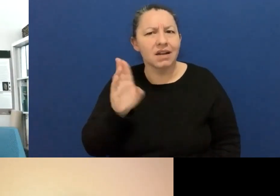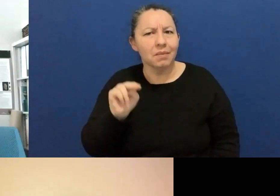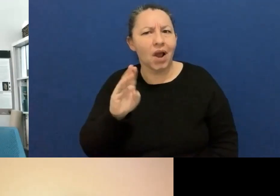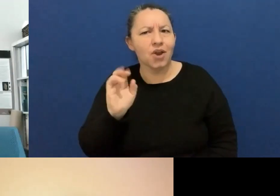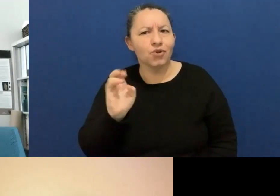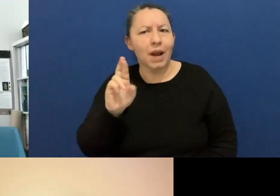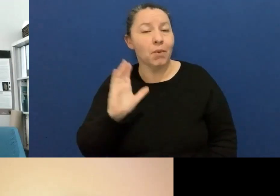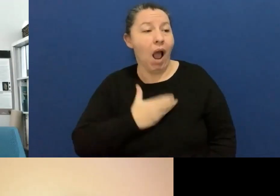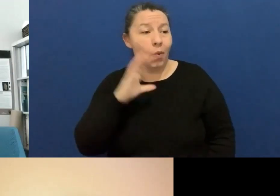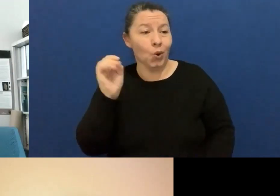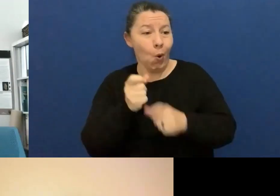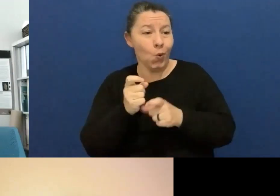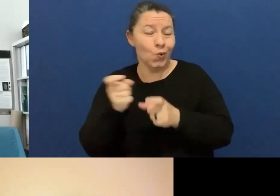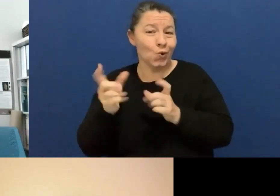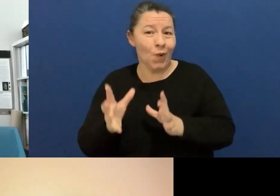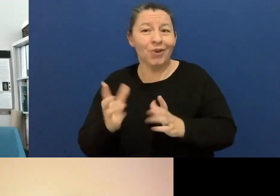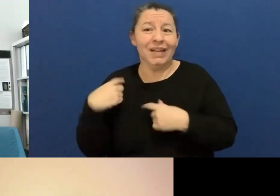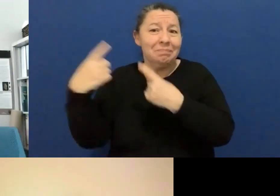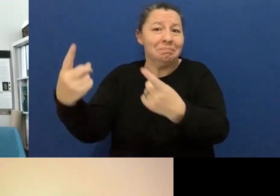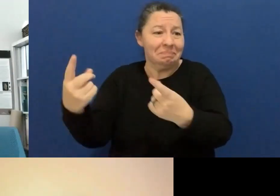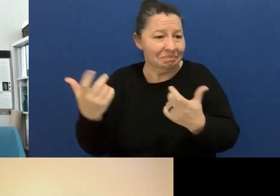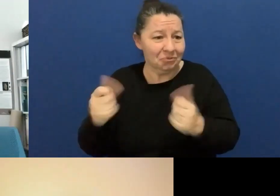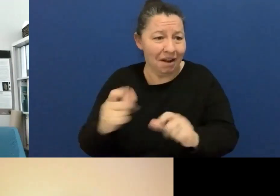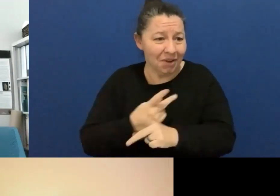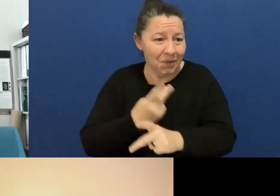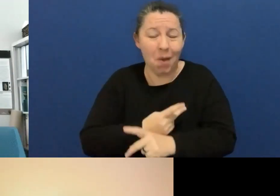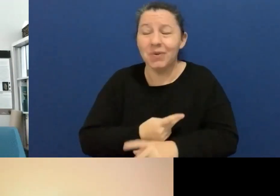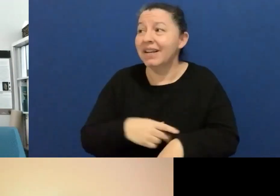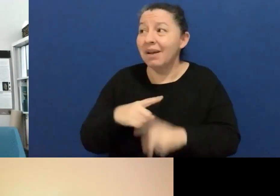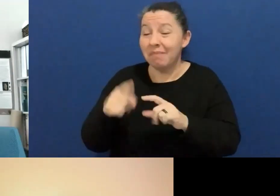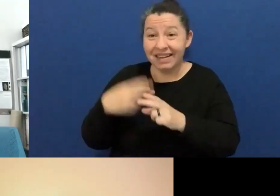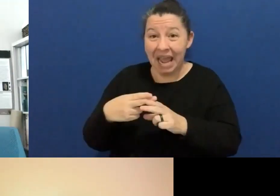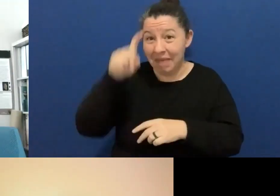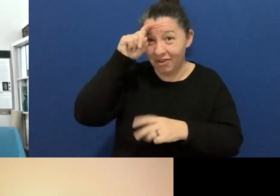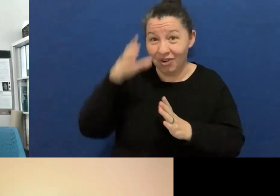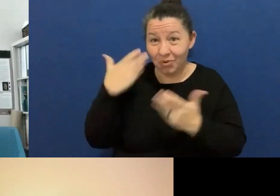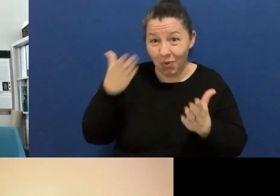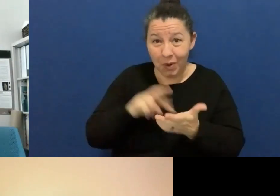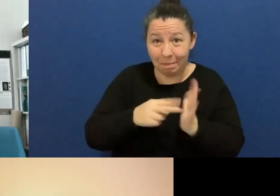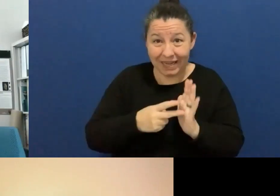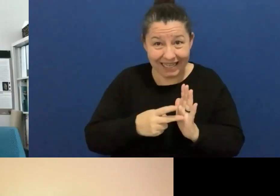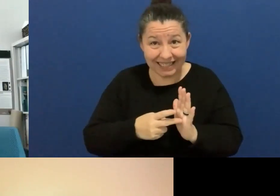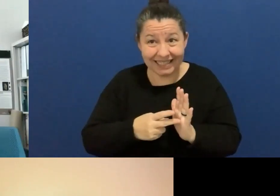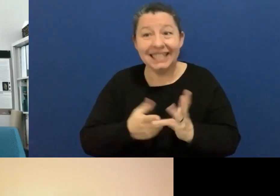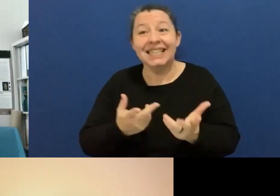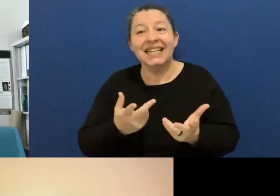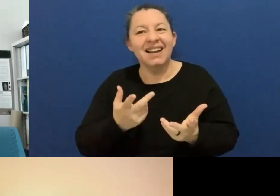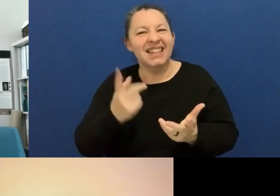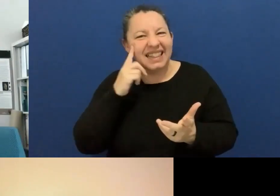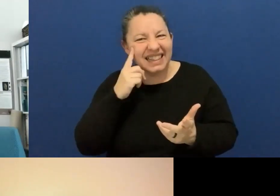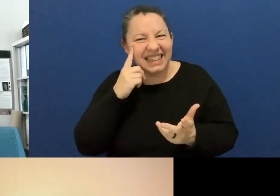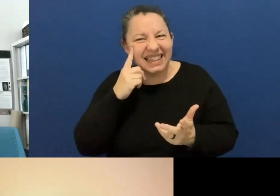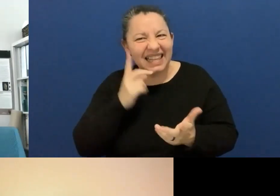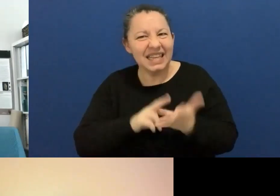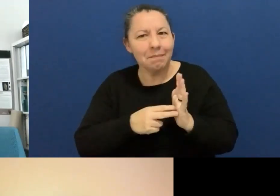trying to figure this out forever. It is just a name that Egyptians don't even know what it means. They all think it has a second H, Ahudi, but it's actually the first H,